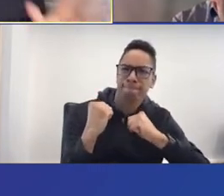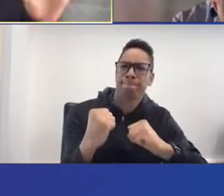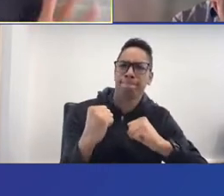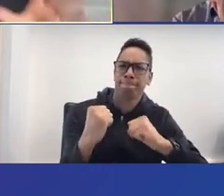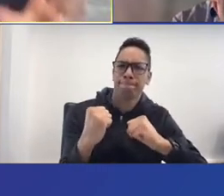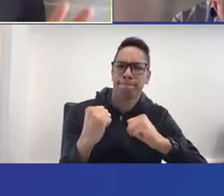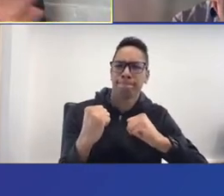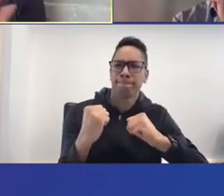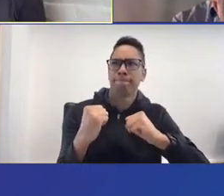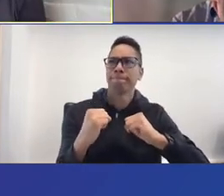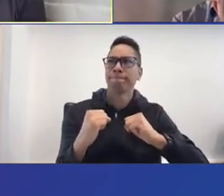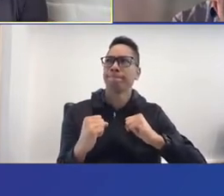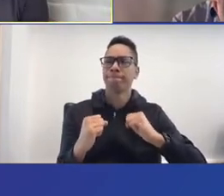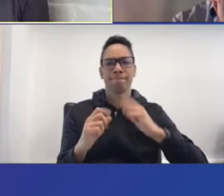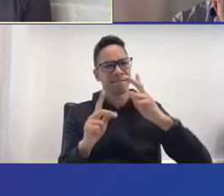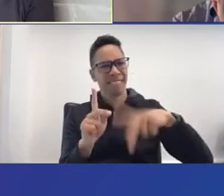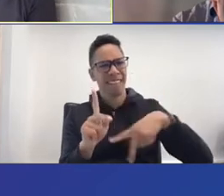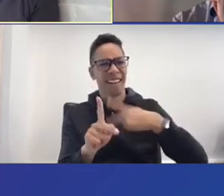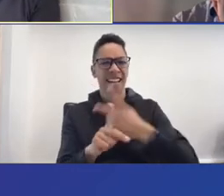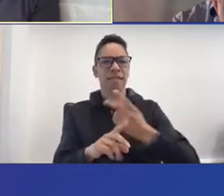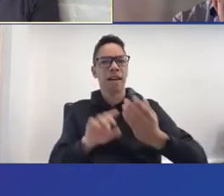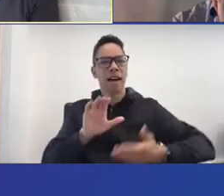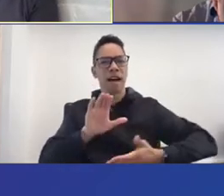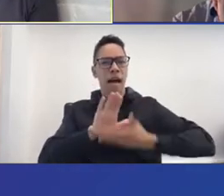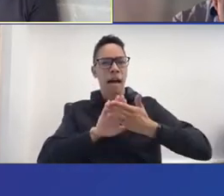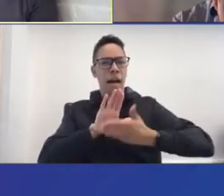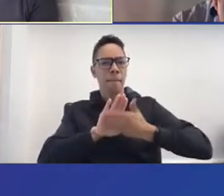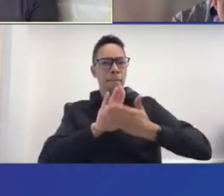of operating fiction,